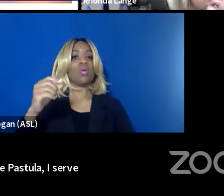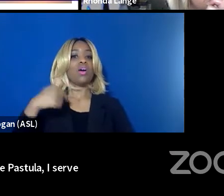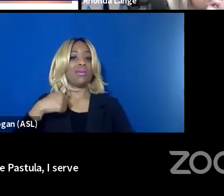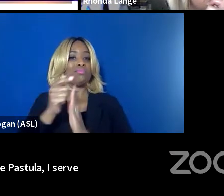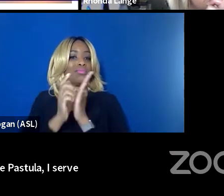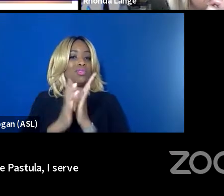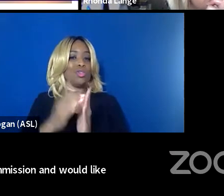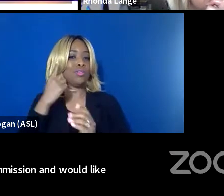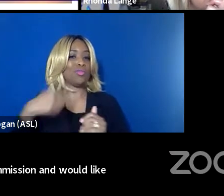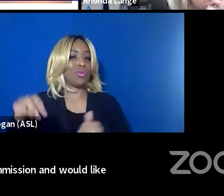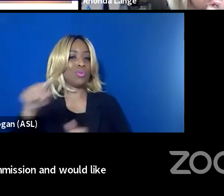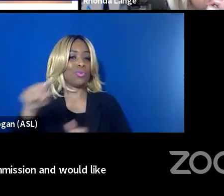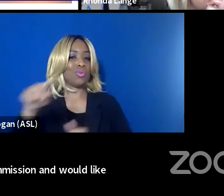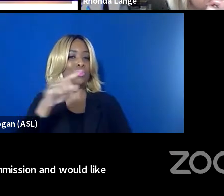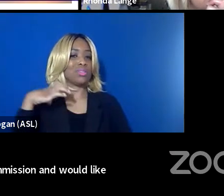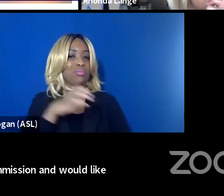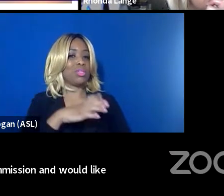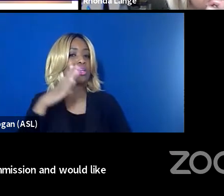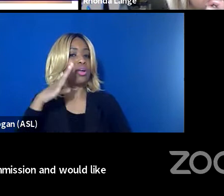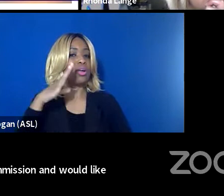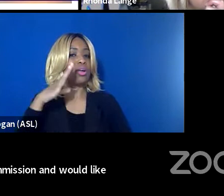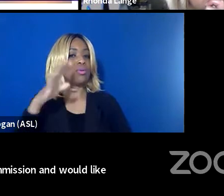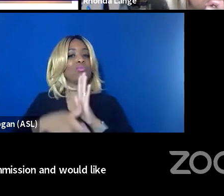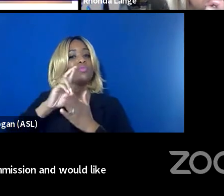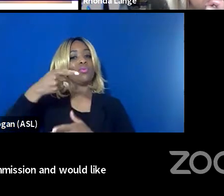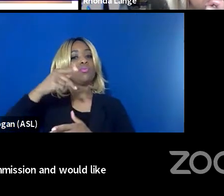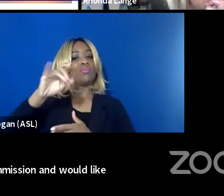comment guidelines with you this evening.